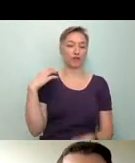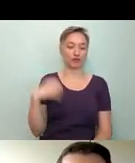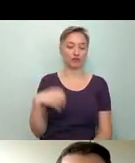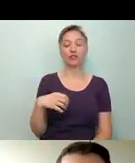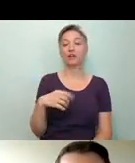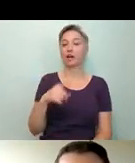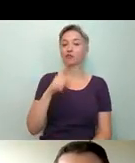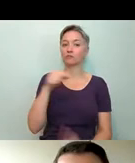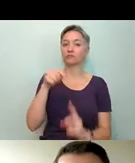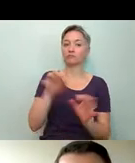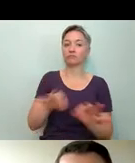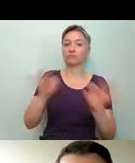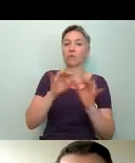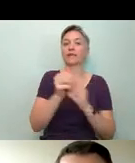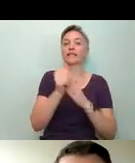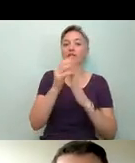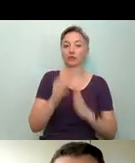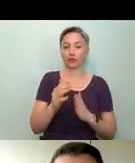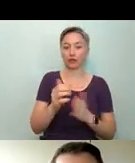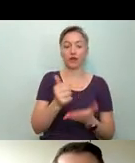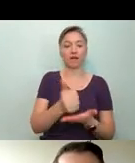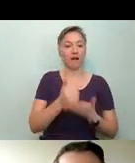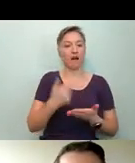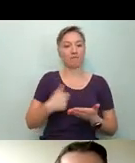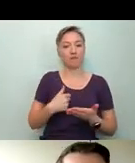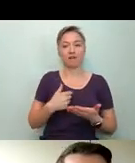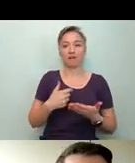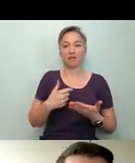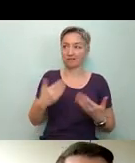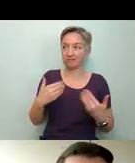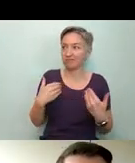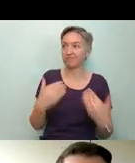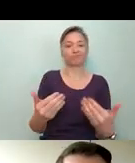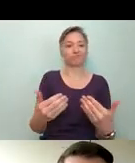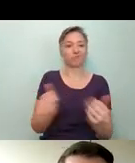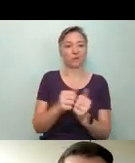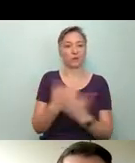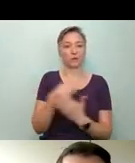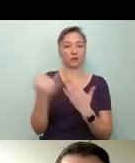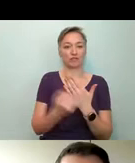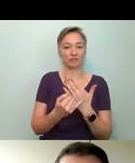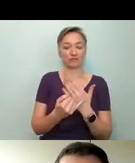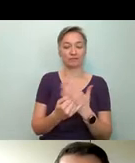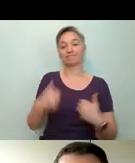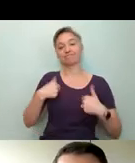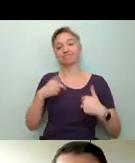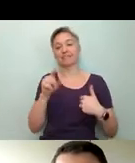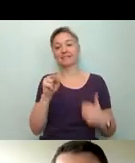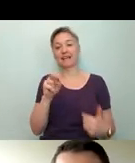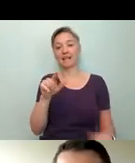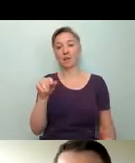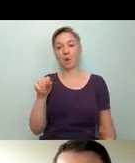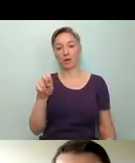a very key leader in helping us drive forward this new initiative. I am Dan Salamone, the Interim Senior Director for the University